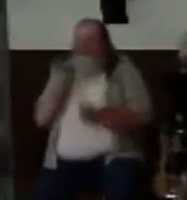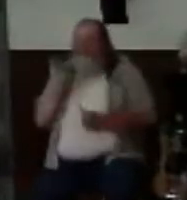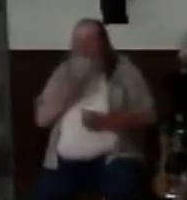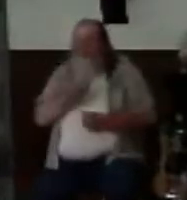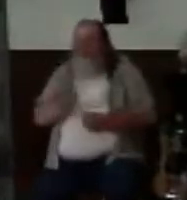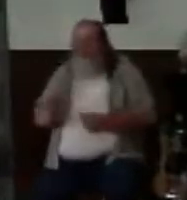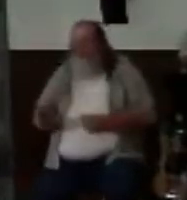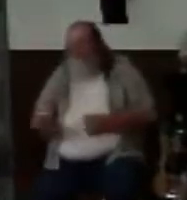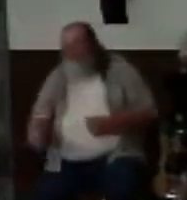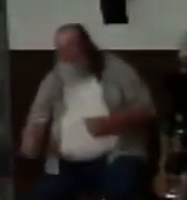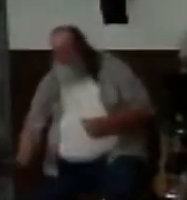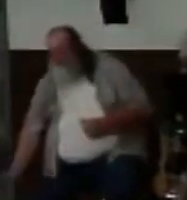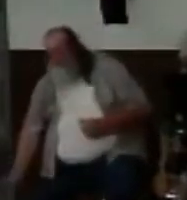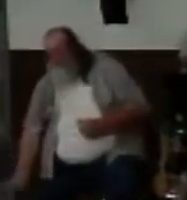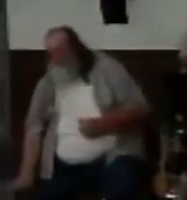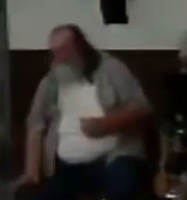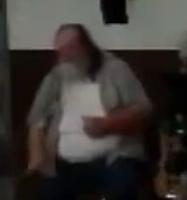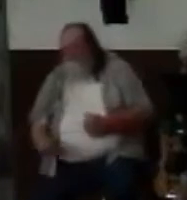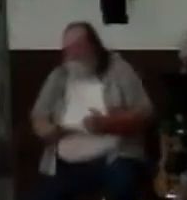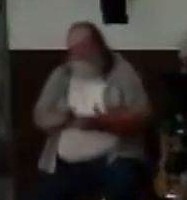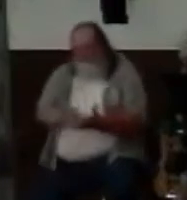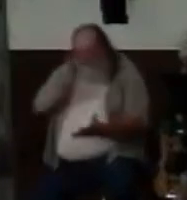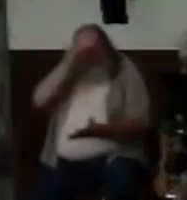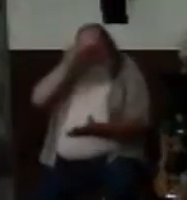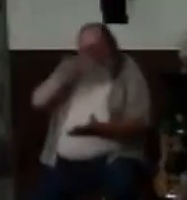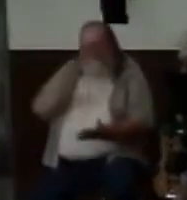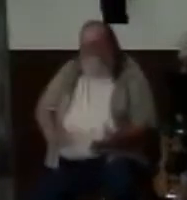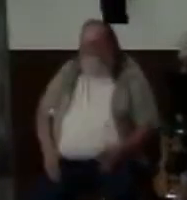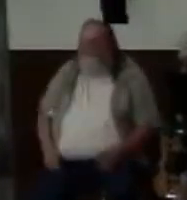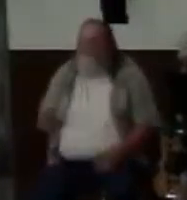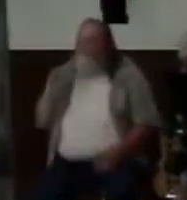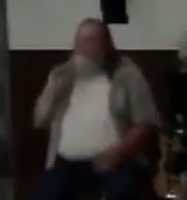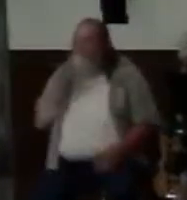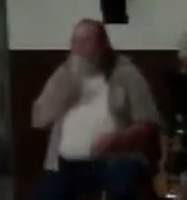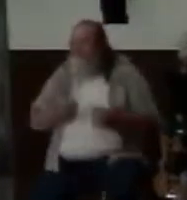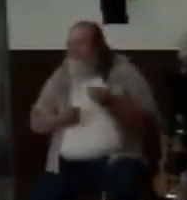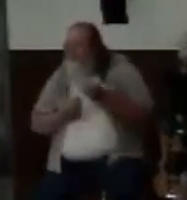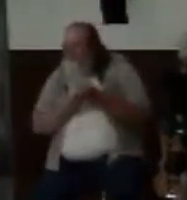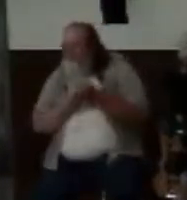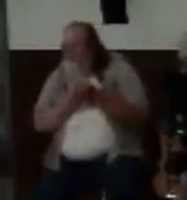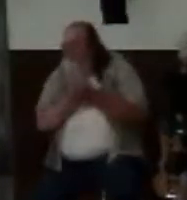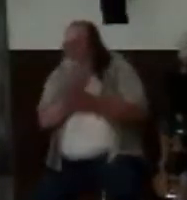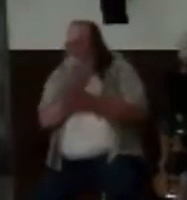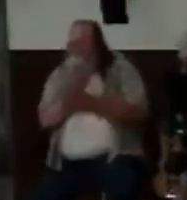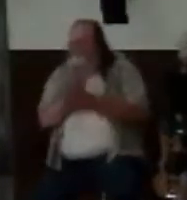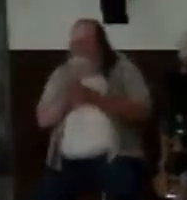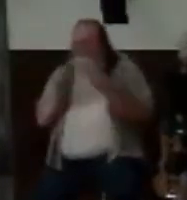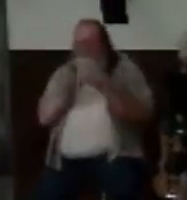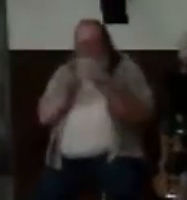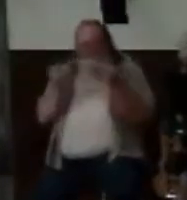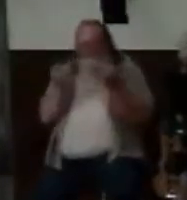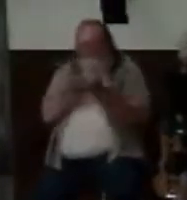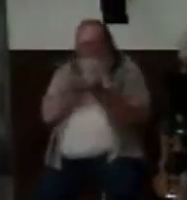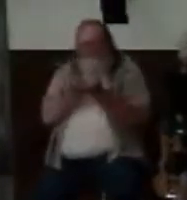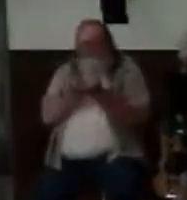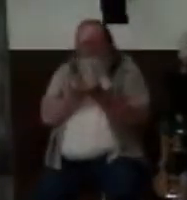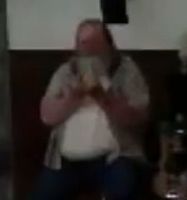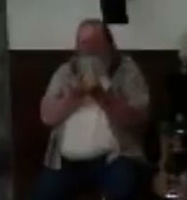What they see is so important. We are raising up a generation who is thirsty for living